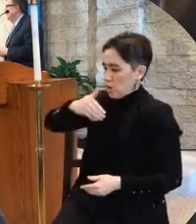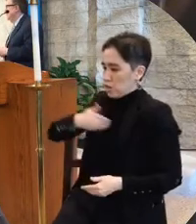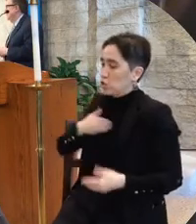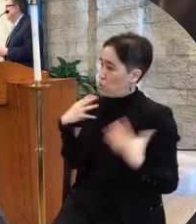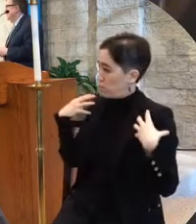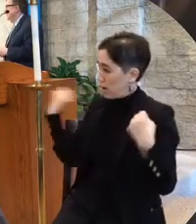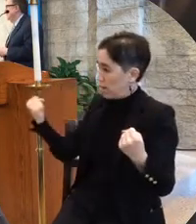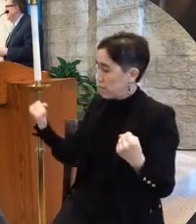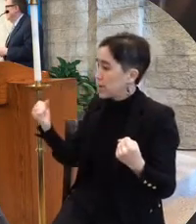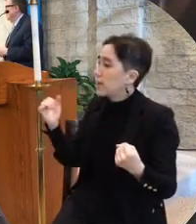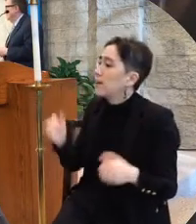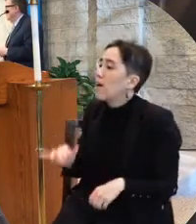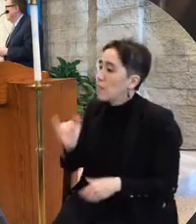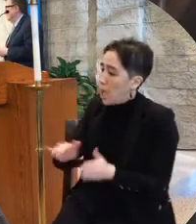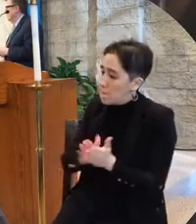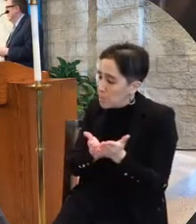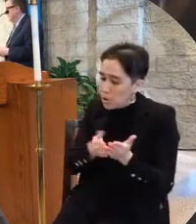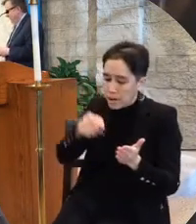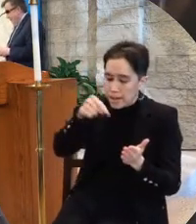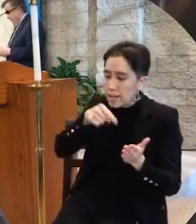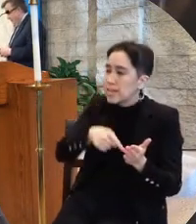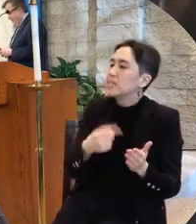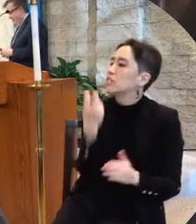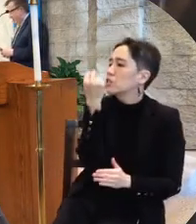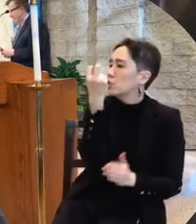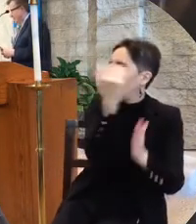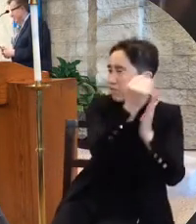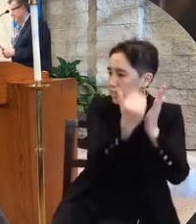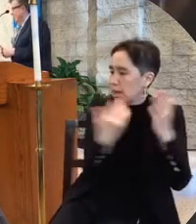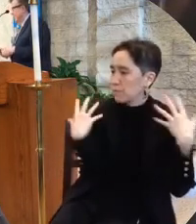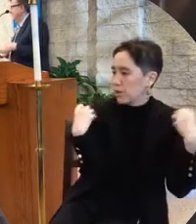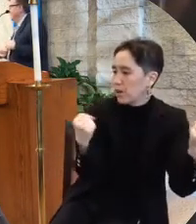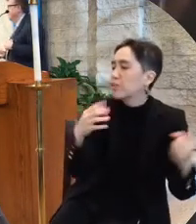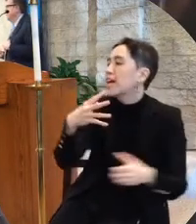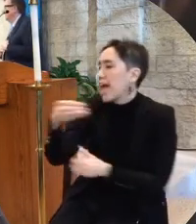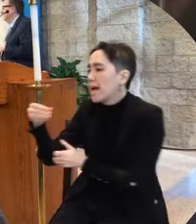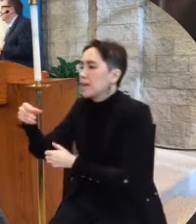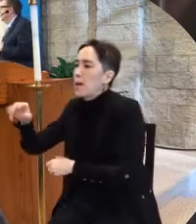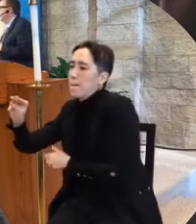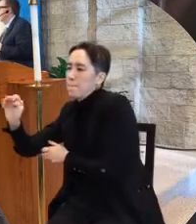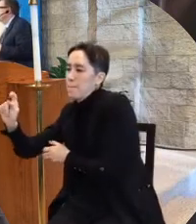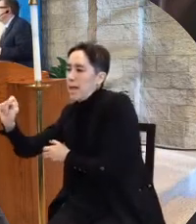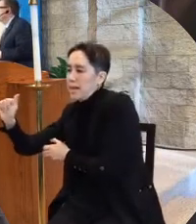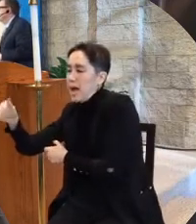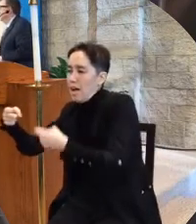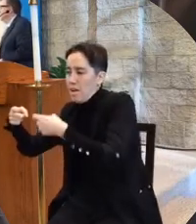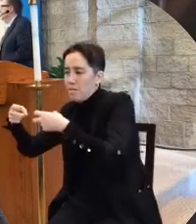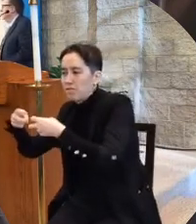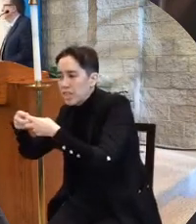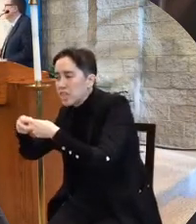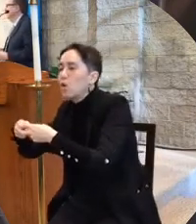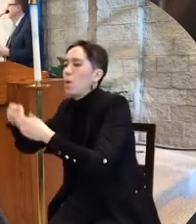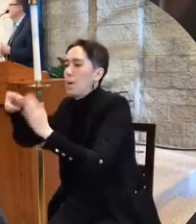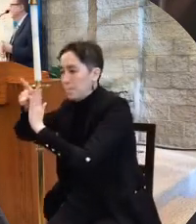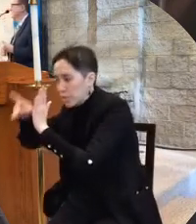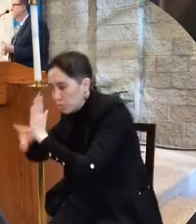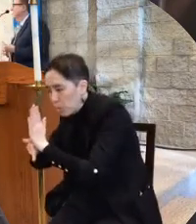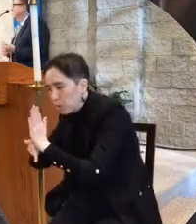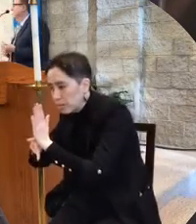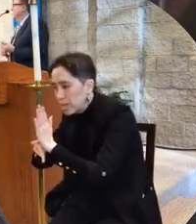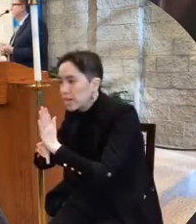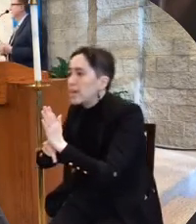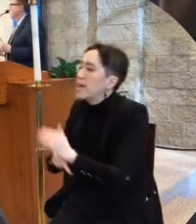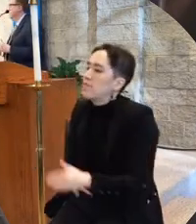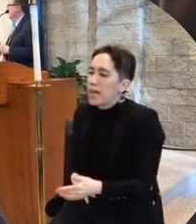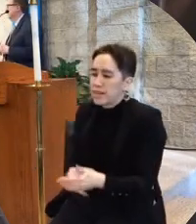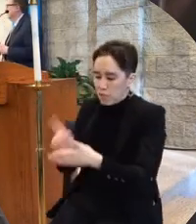a unification of the 12 steps of recovery and metaphysical principles that take you week by week from the personal powerlessness